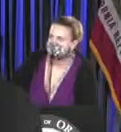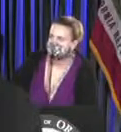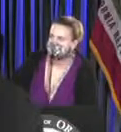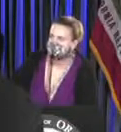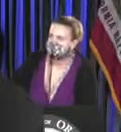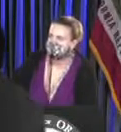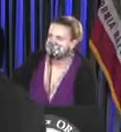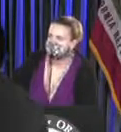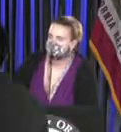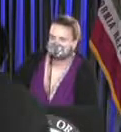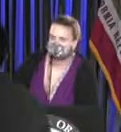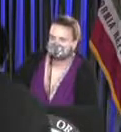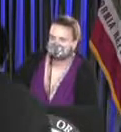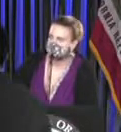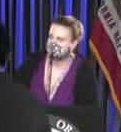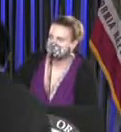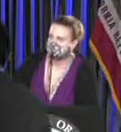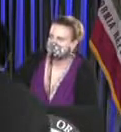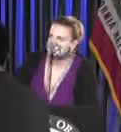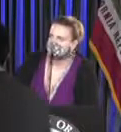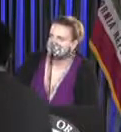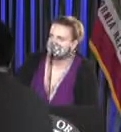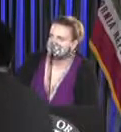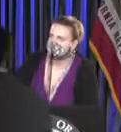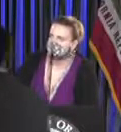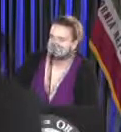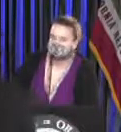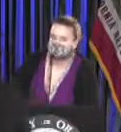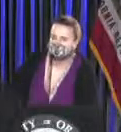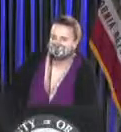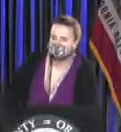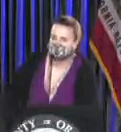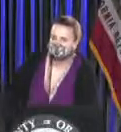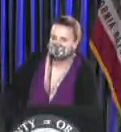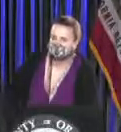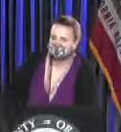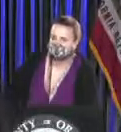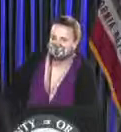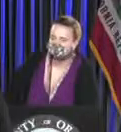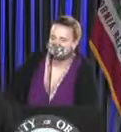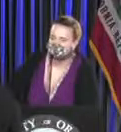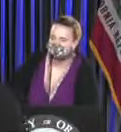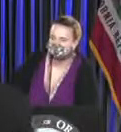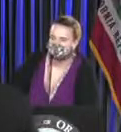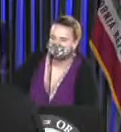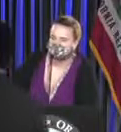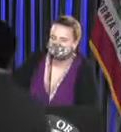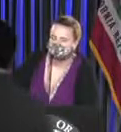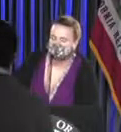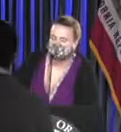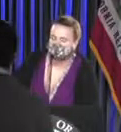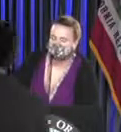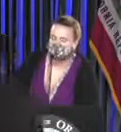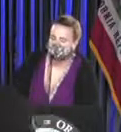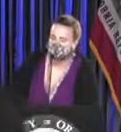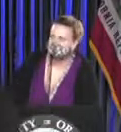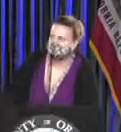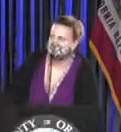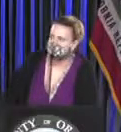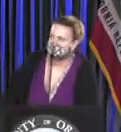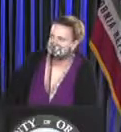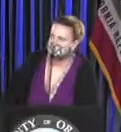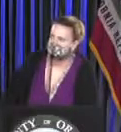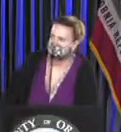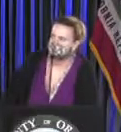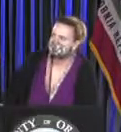we bring on the ASL interpreter, Yeah, we will know that person's face more then mine. than yours. Everyone wants to see me